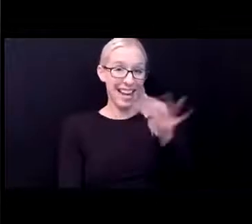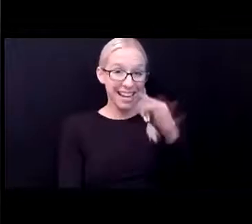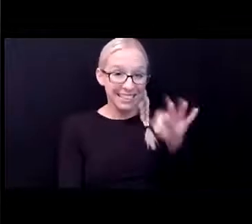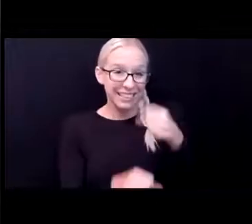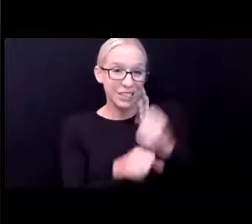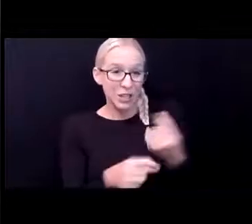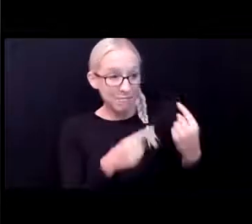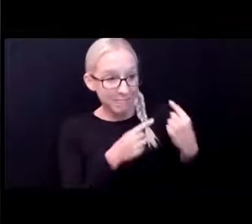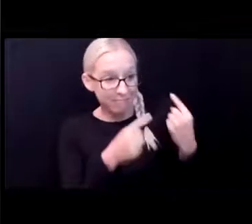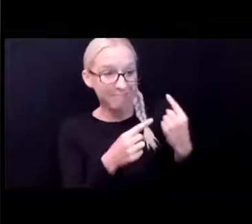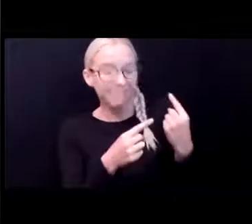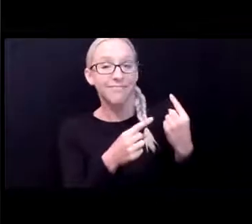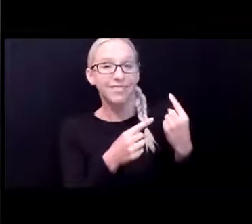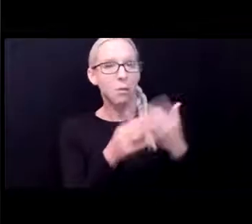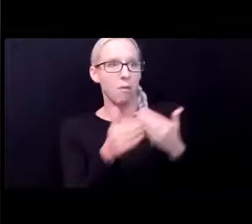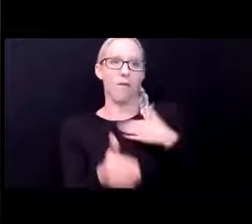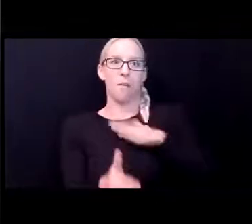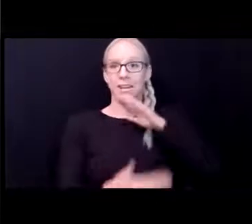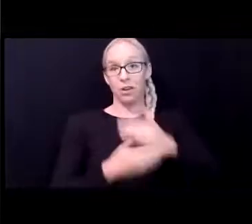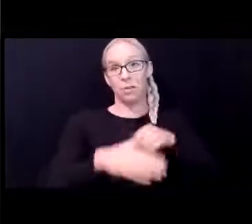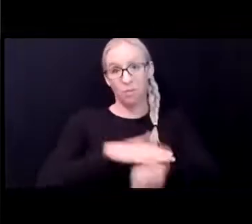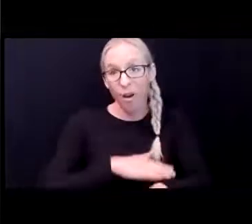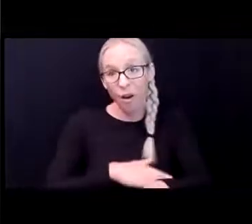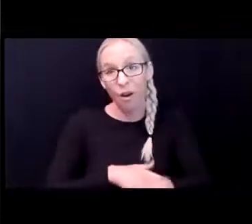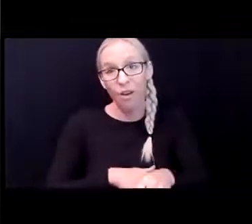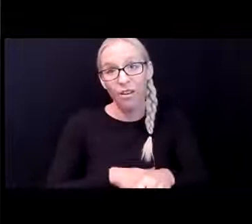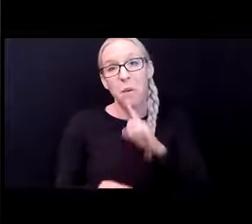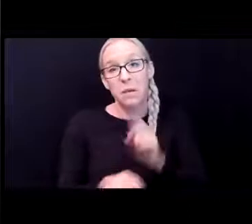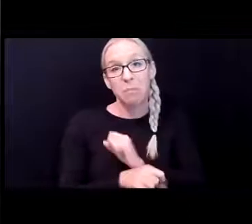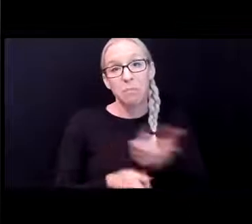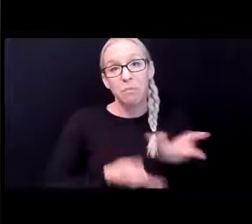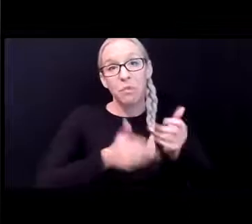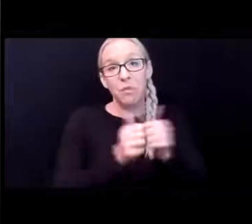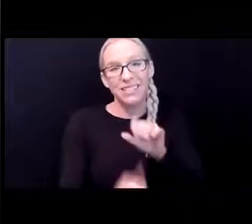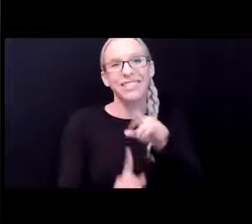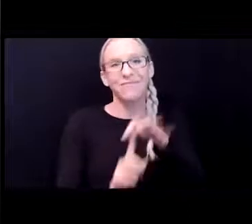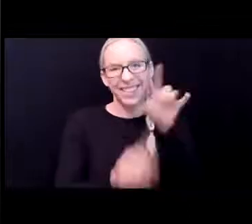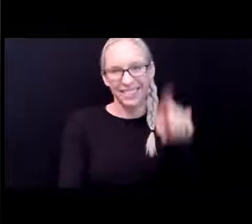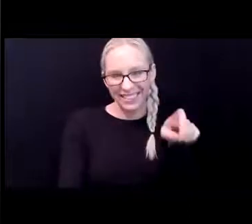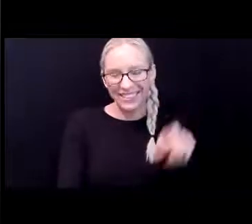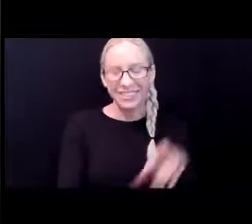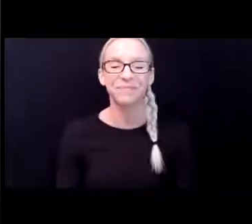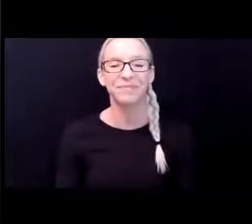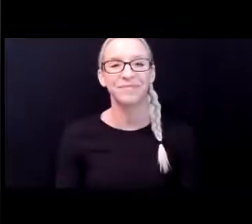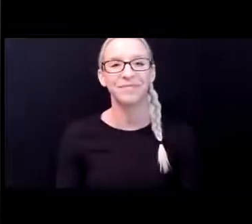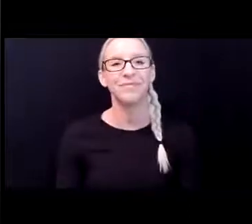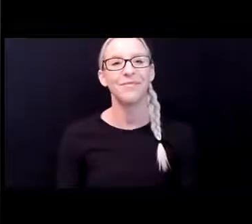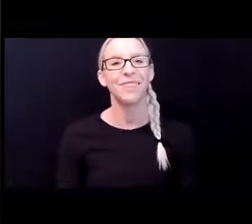that before my daughter even came along. I wanted to, as I was listening to some of the earlier sessions,